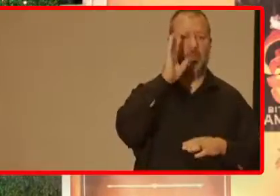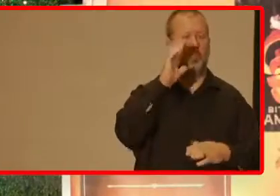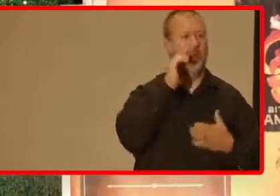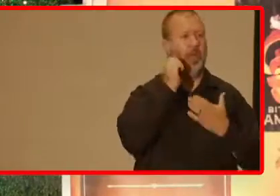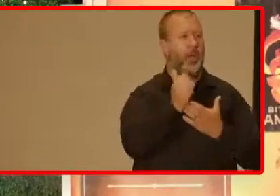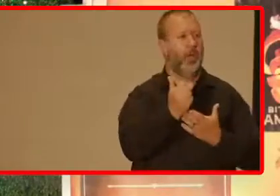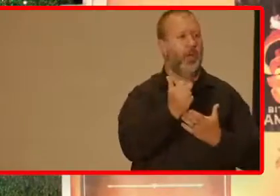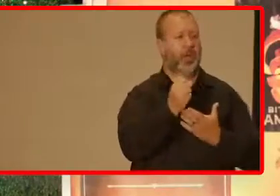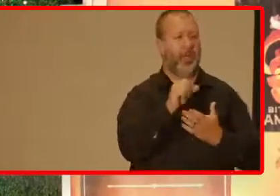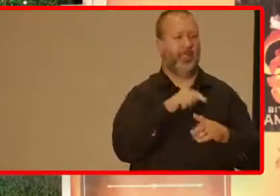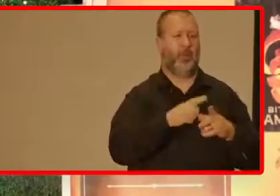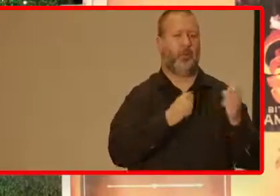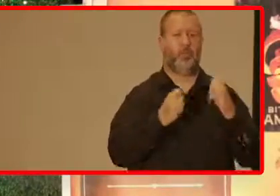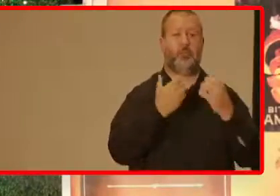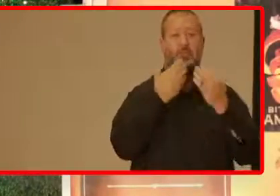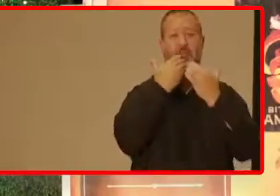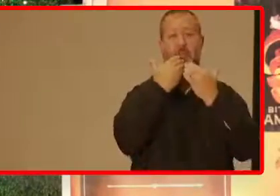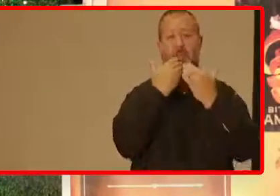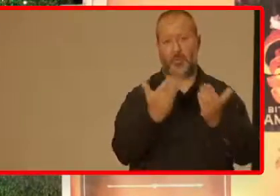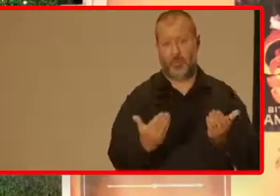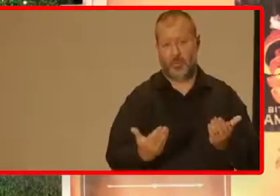you have. But thank you.